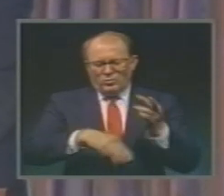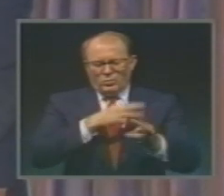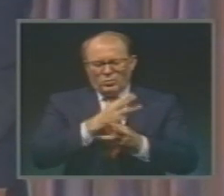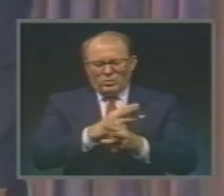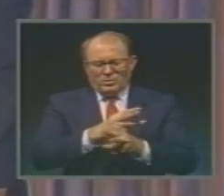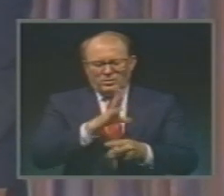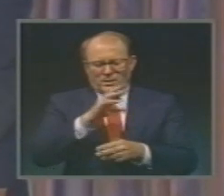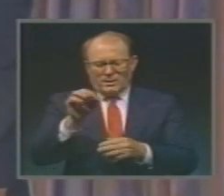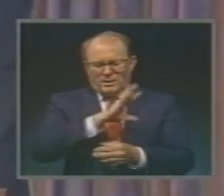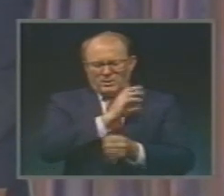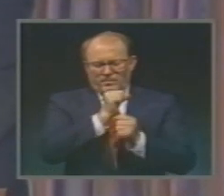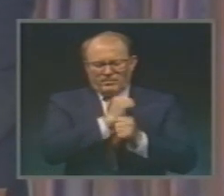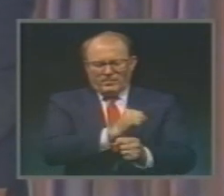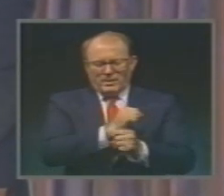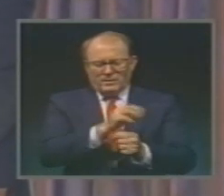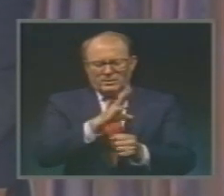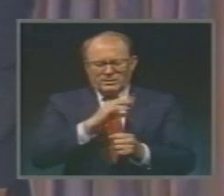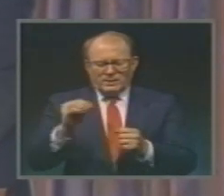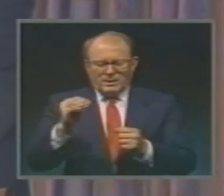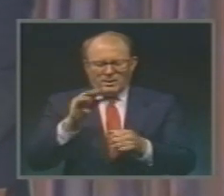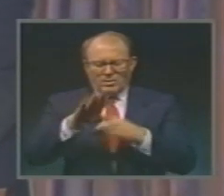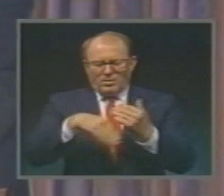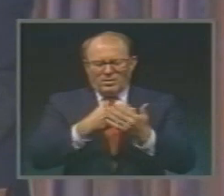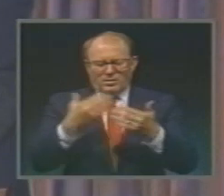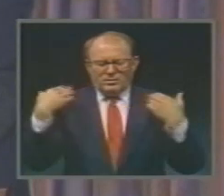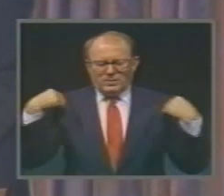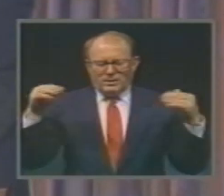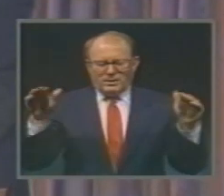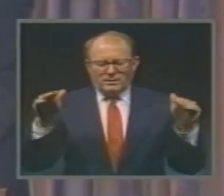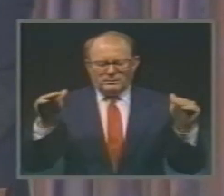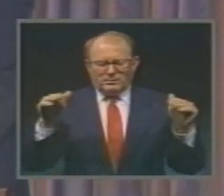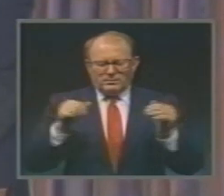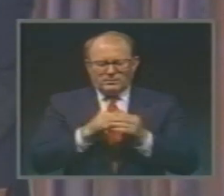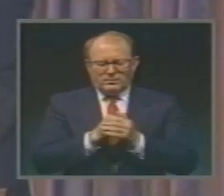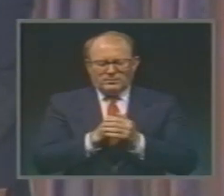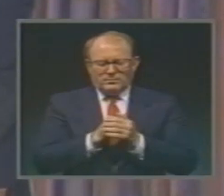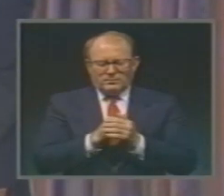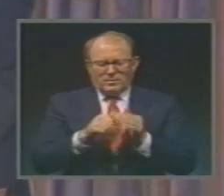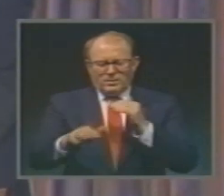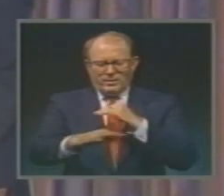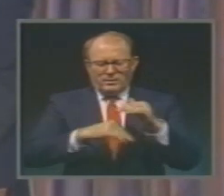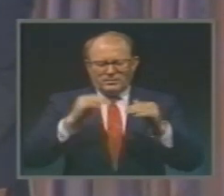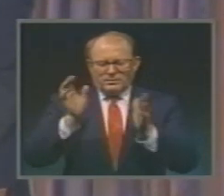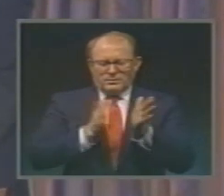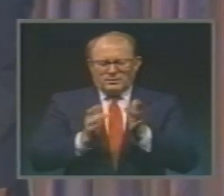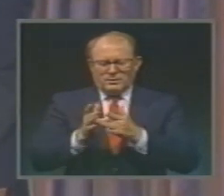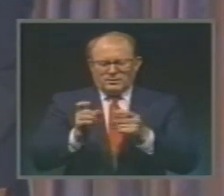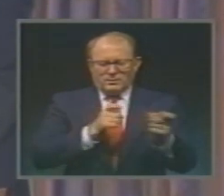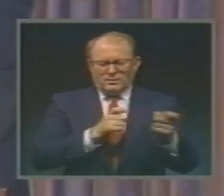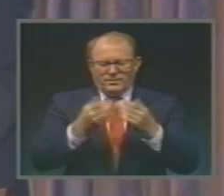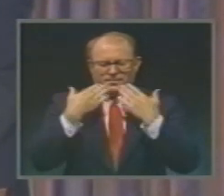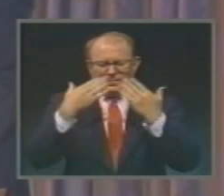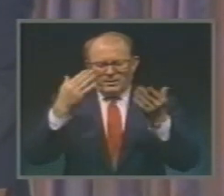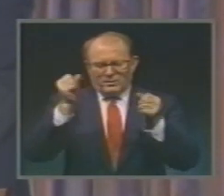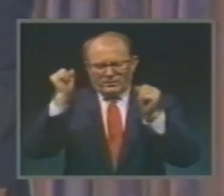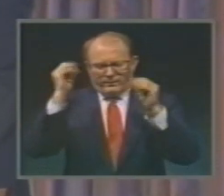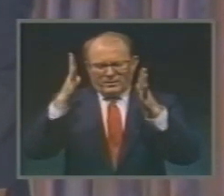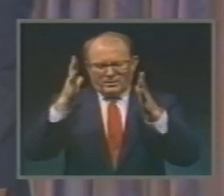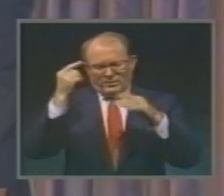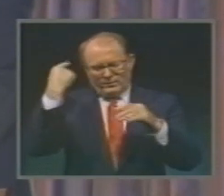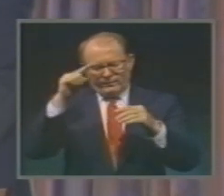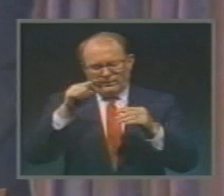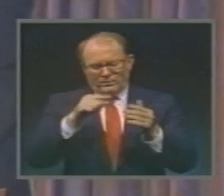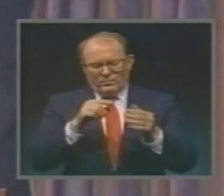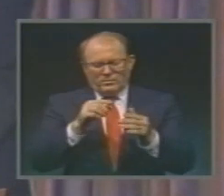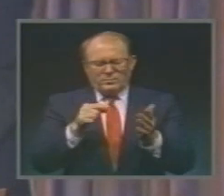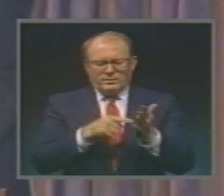and powers, and even the angelic beings being subject to Him. Thank you, Father, for such